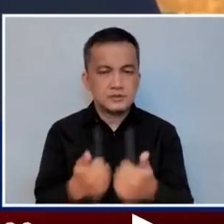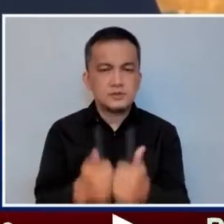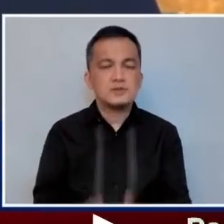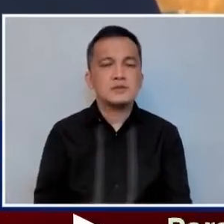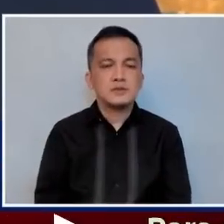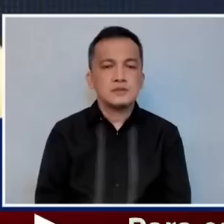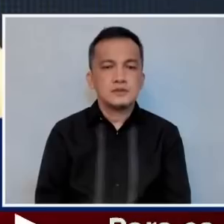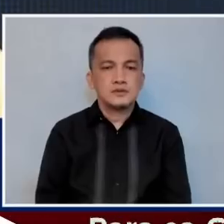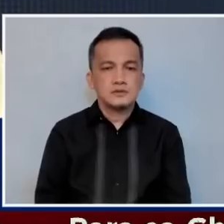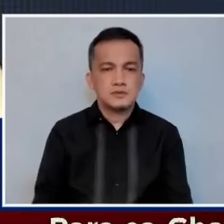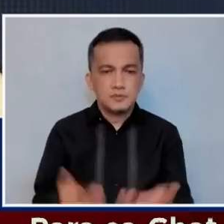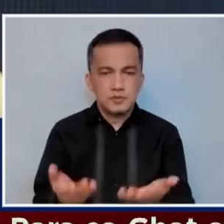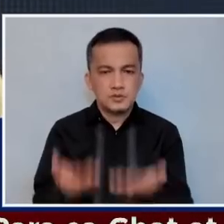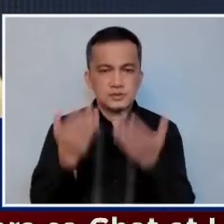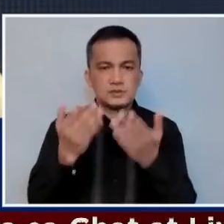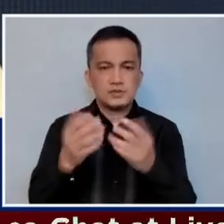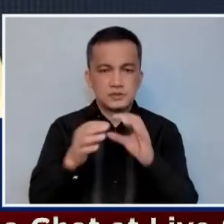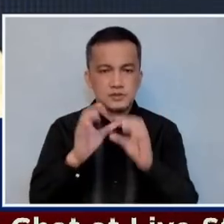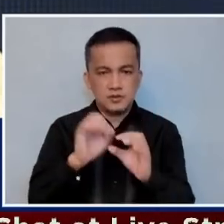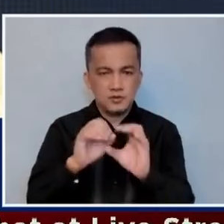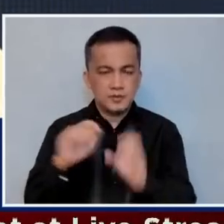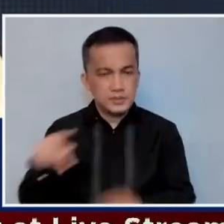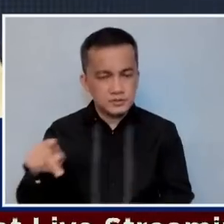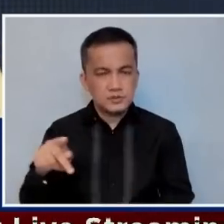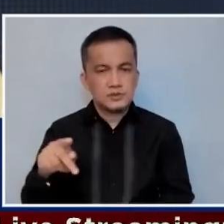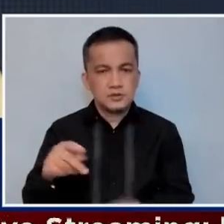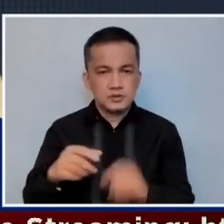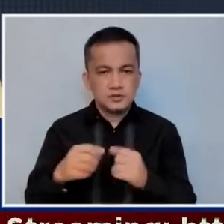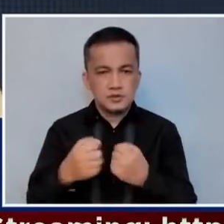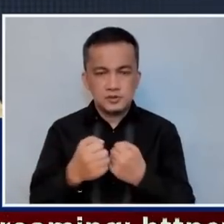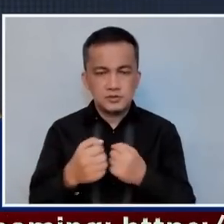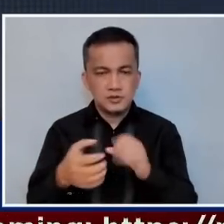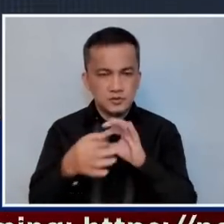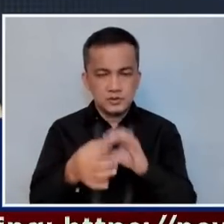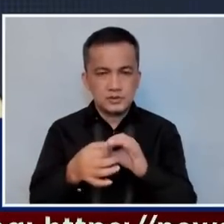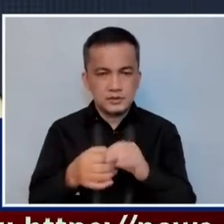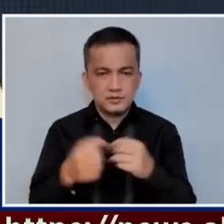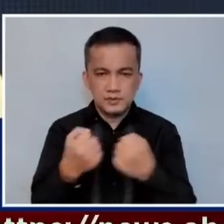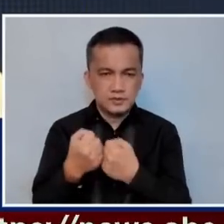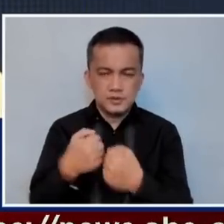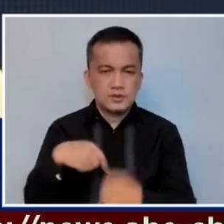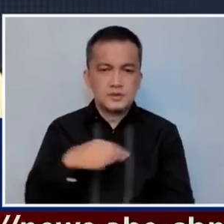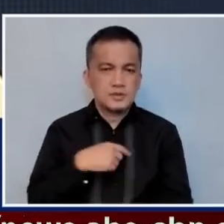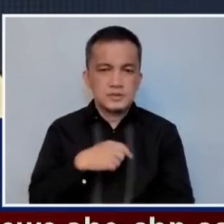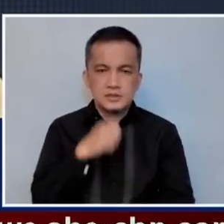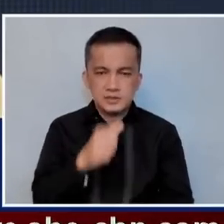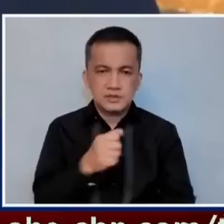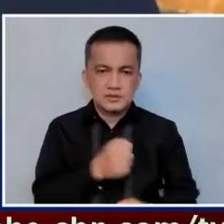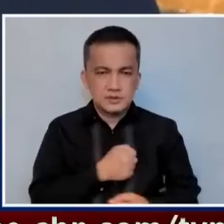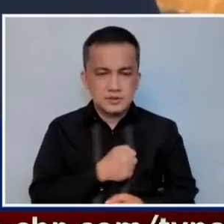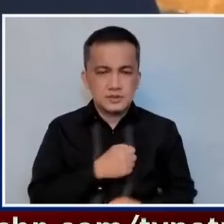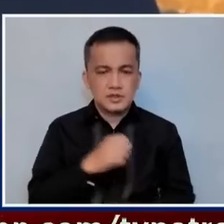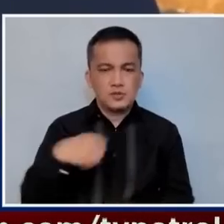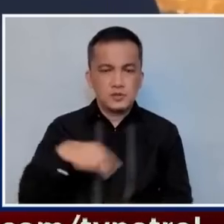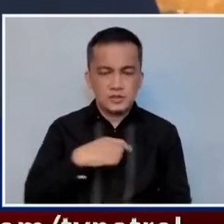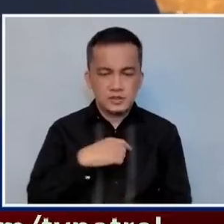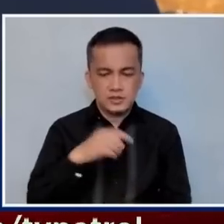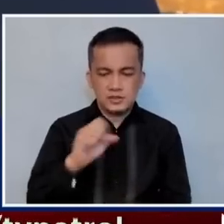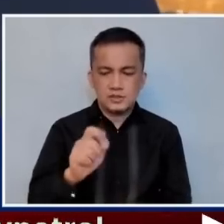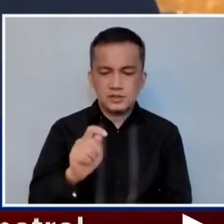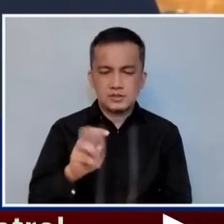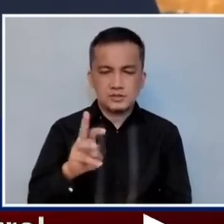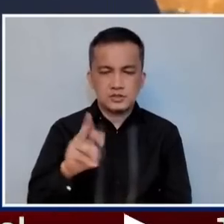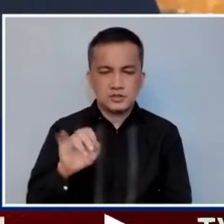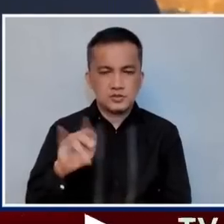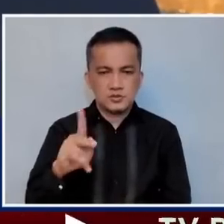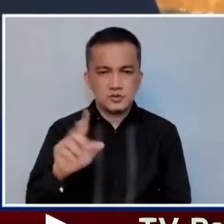Bolster cooperation in this collective fight. We are not soldiers. We are stewards. Victory will not